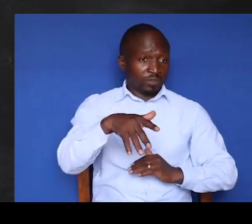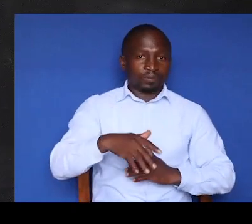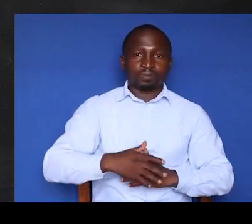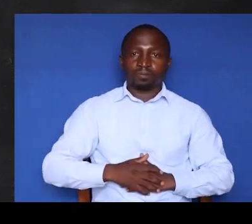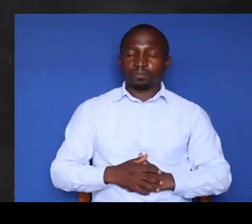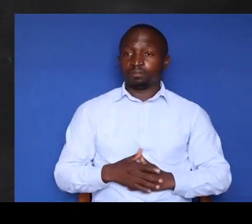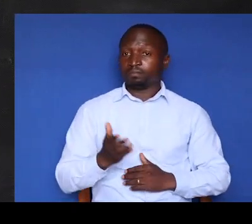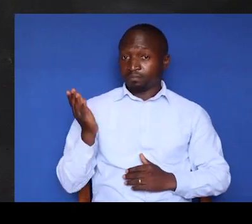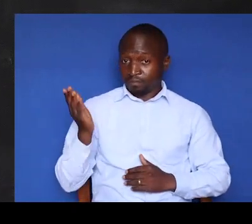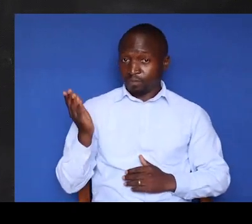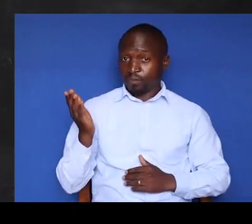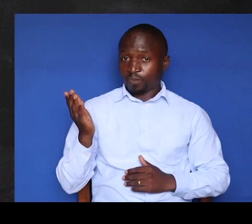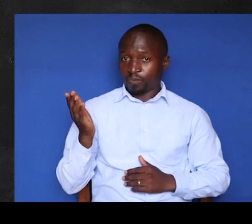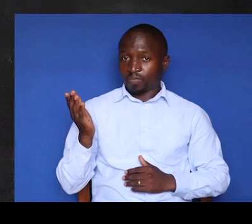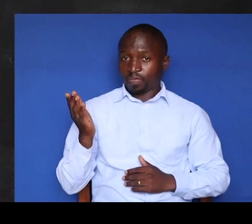Classy,